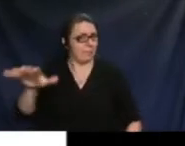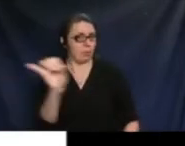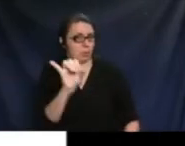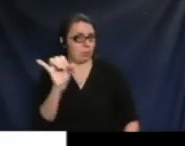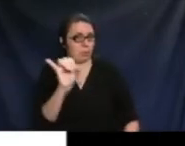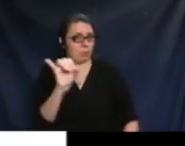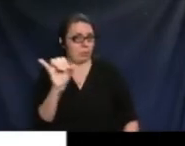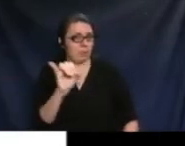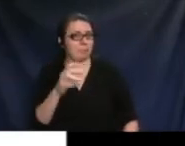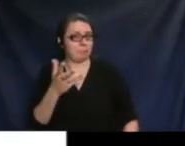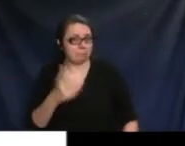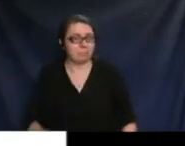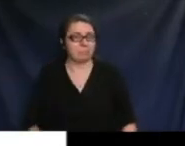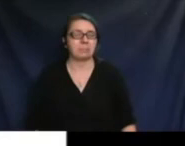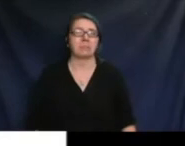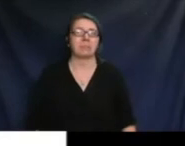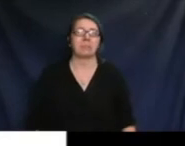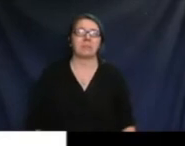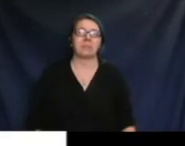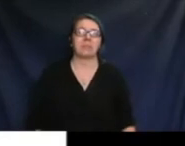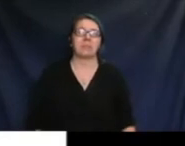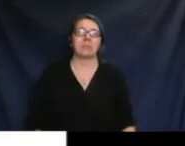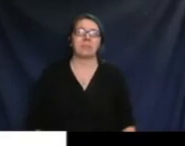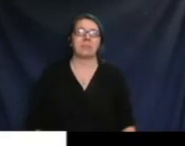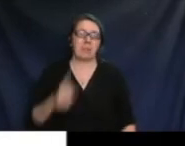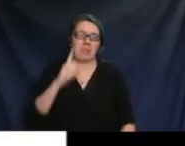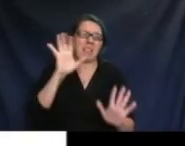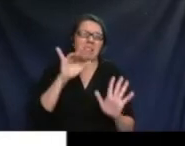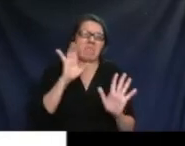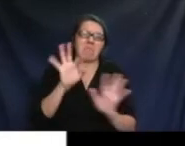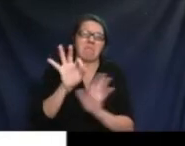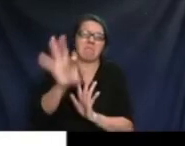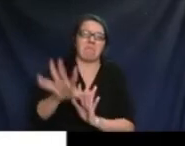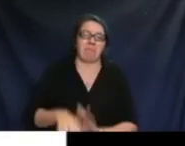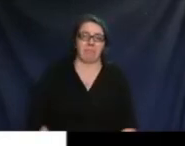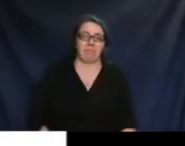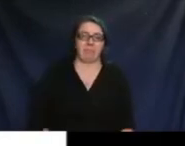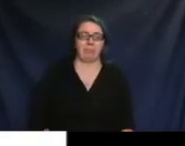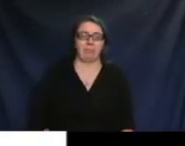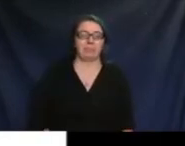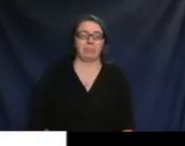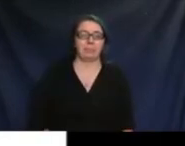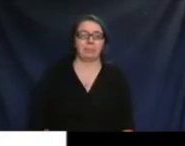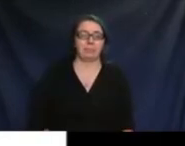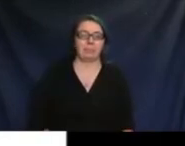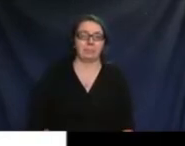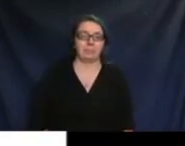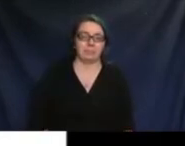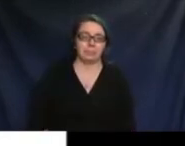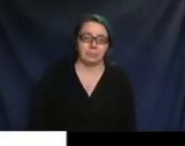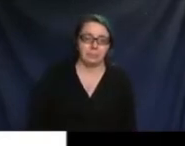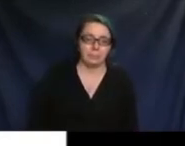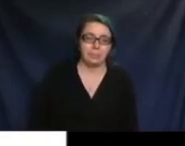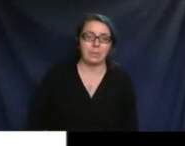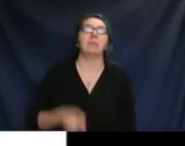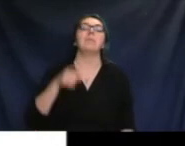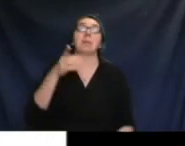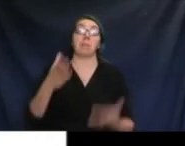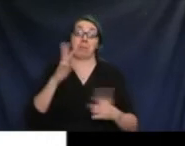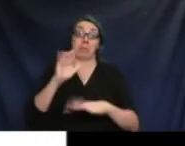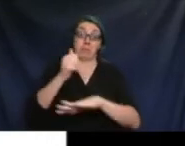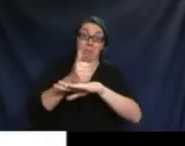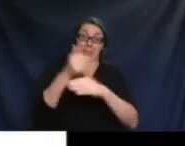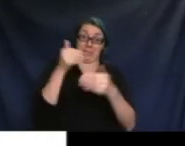mind. That's all. Thank you. Great. So this is Mohammed again. I'm just